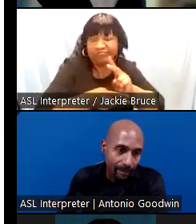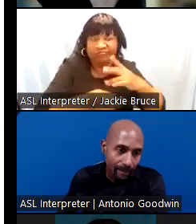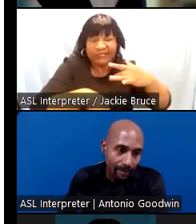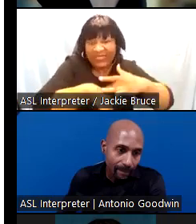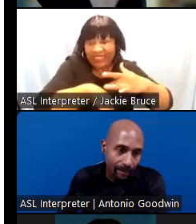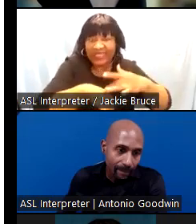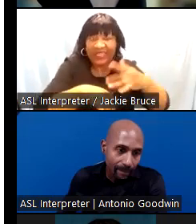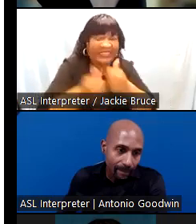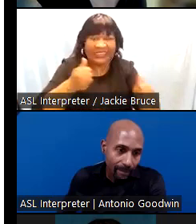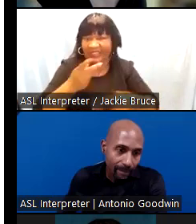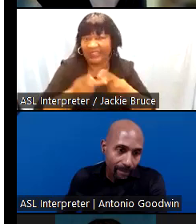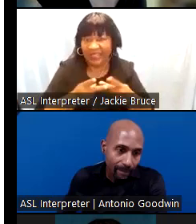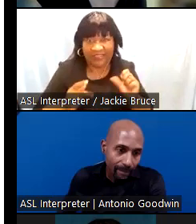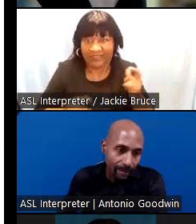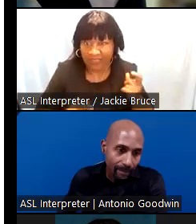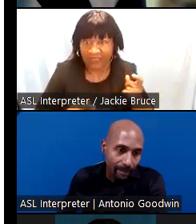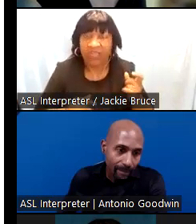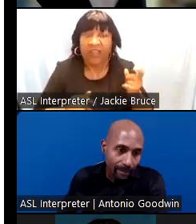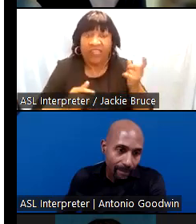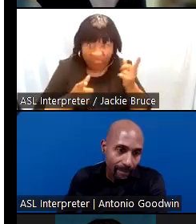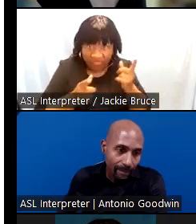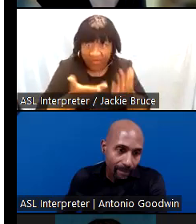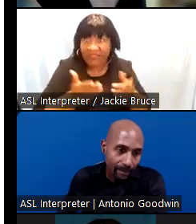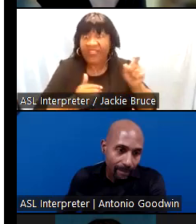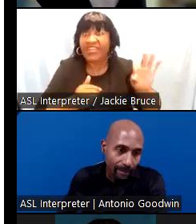of sex, if that person has monkeypox.